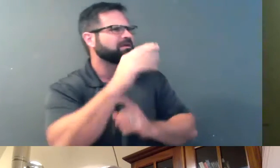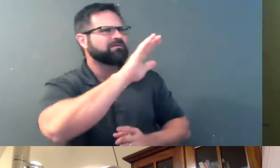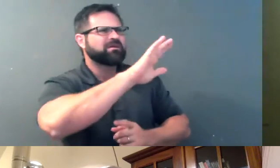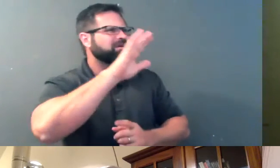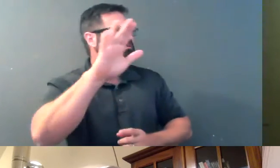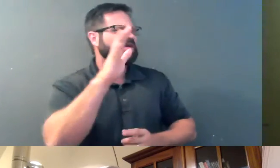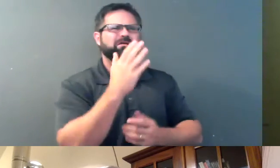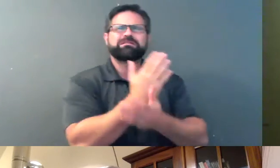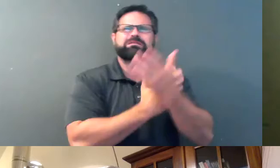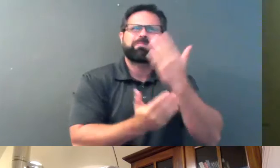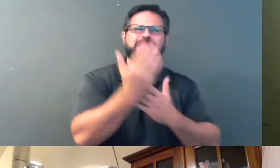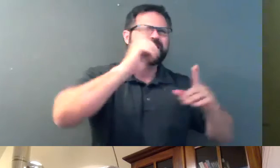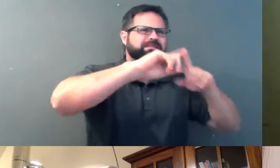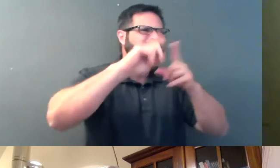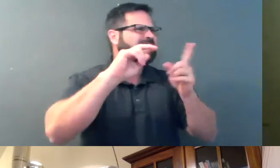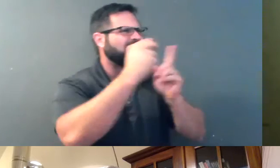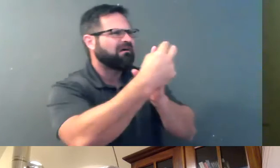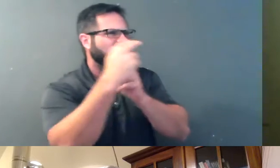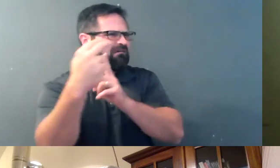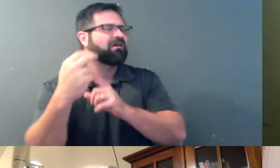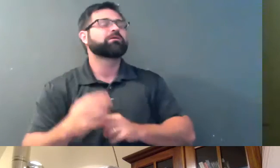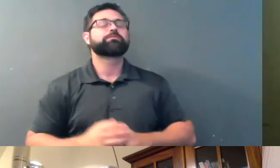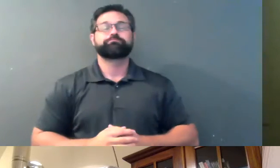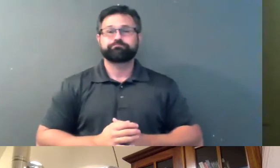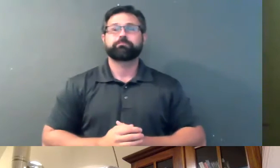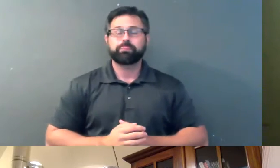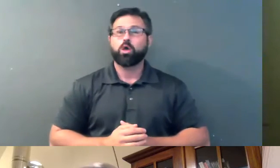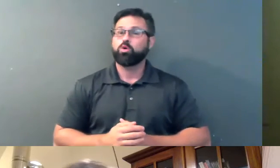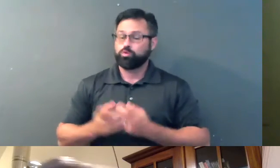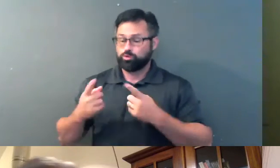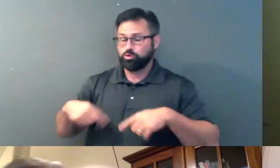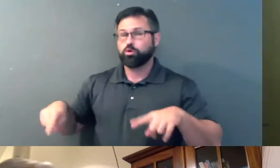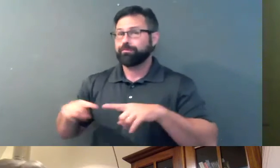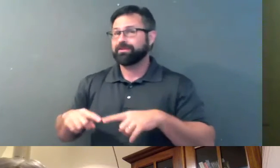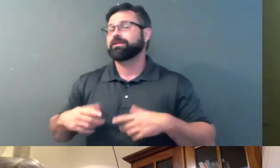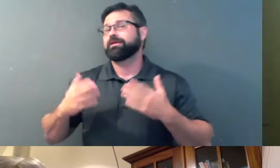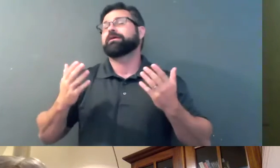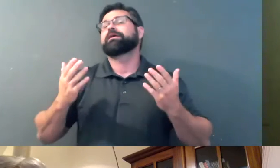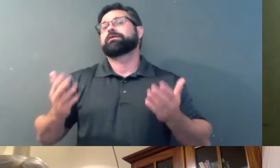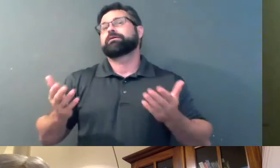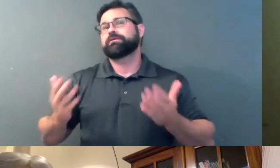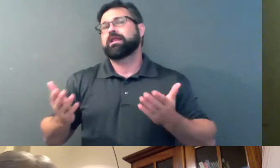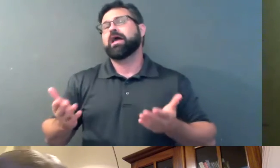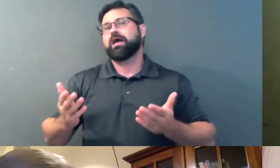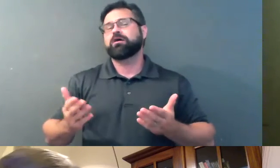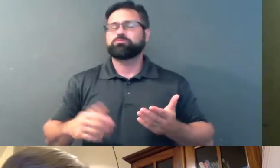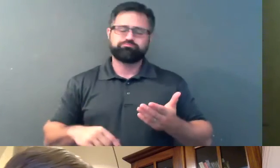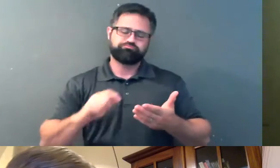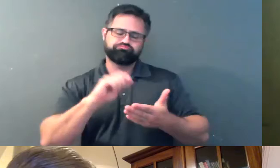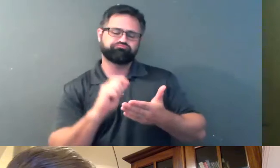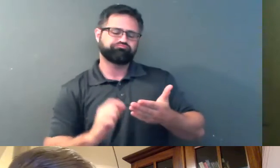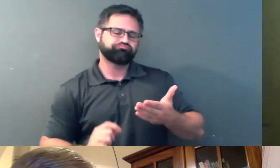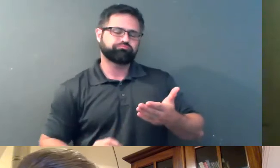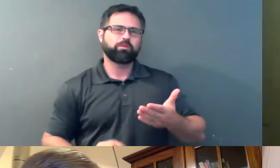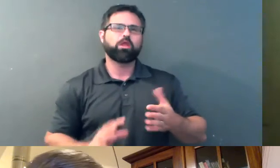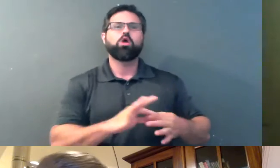Secondly, suffice it to say that the committee is preparing a general comment on the right to